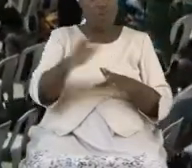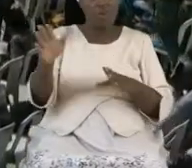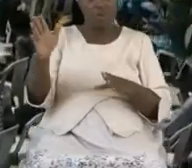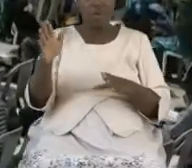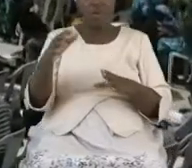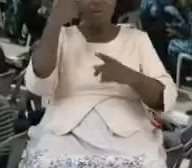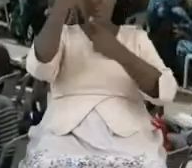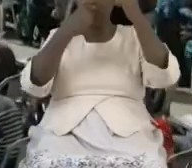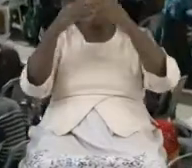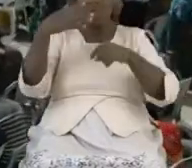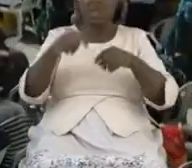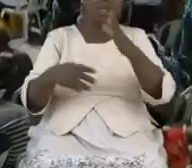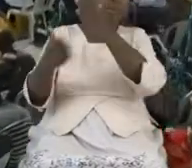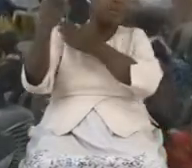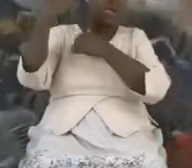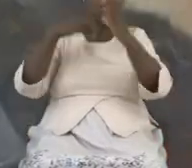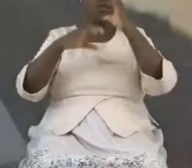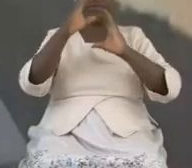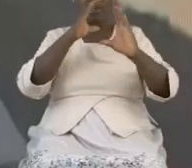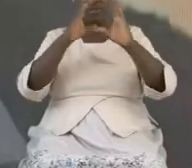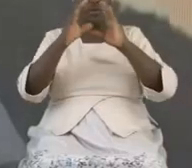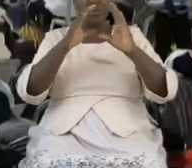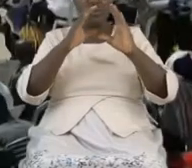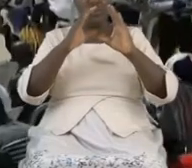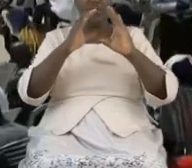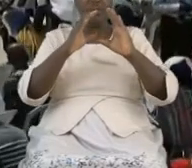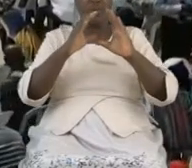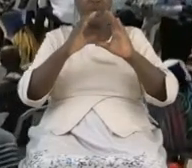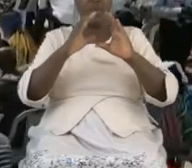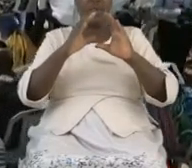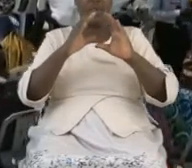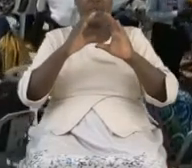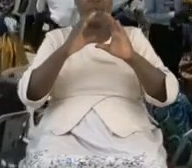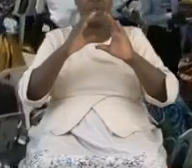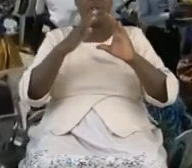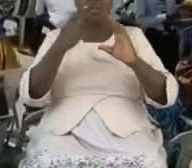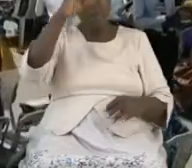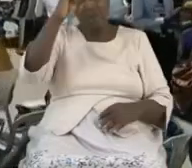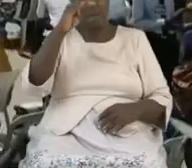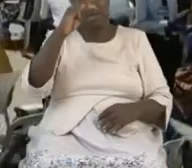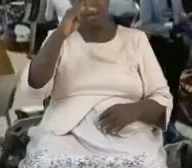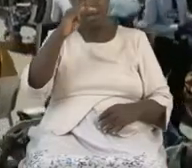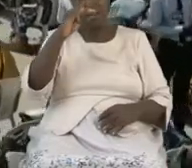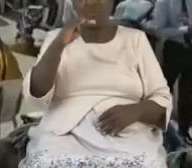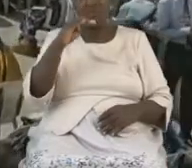former conversation, the old man, to try to attach itself to you